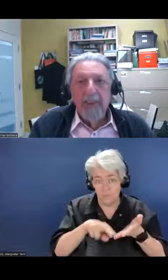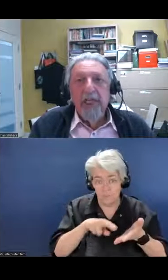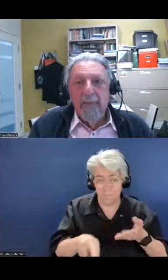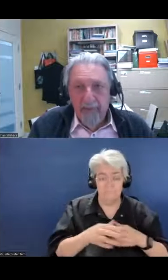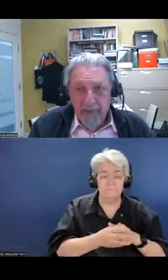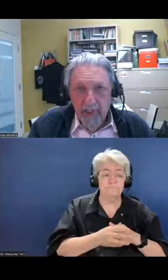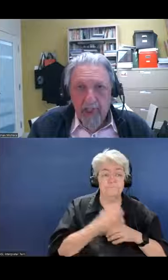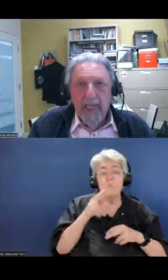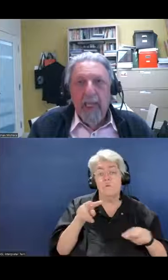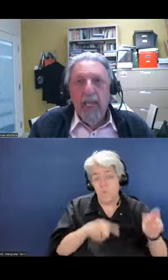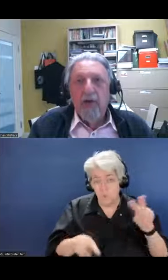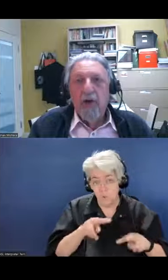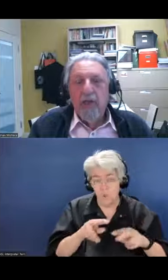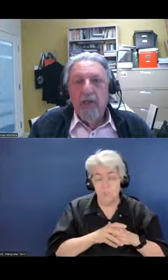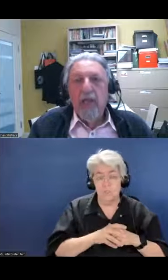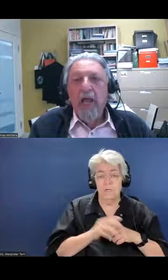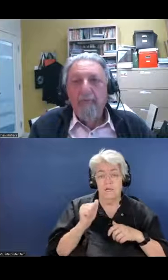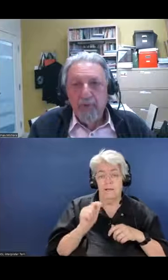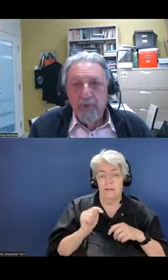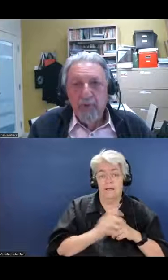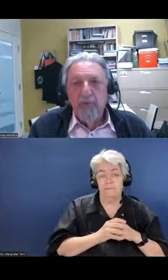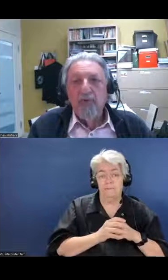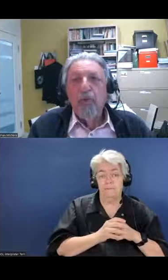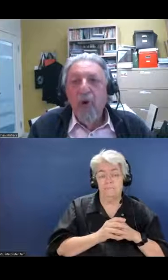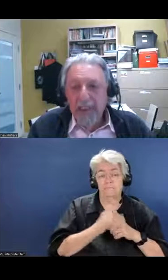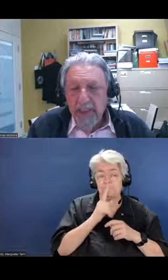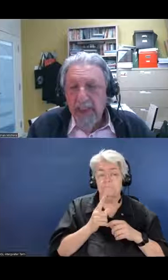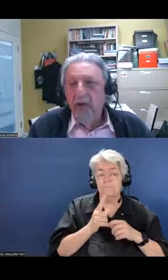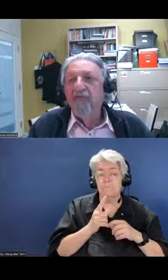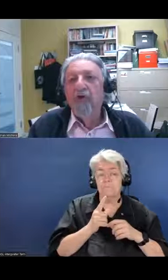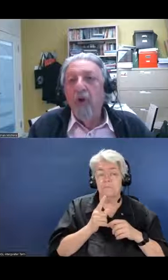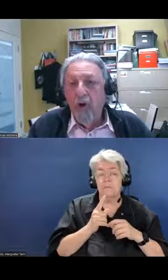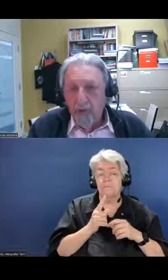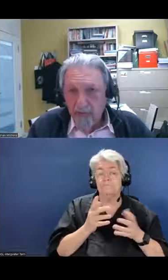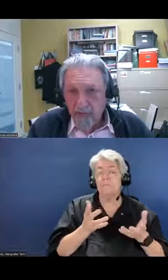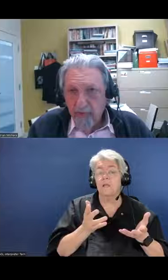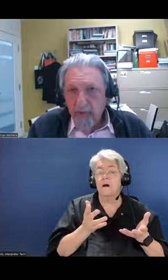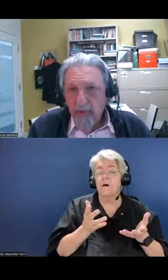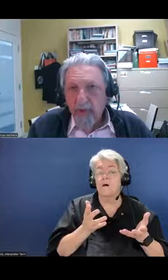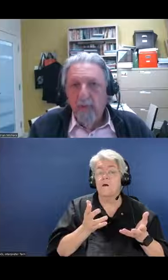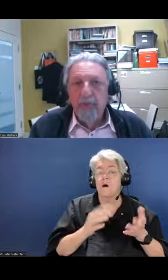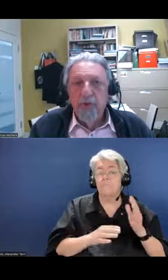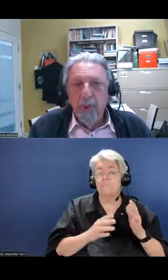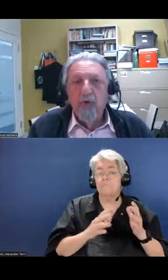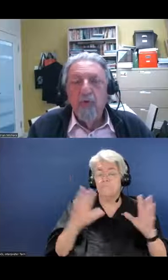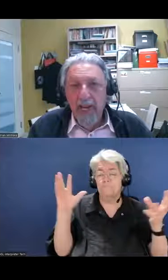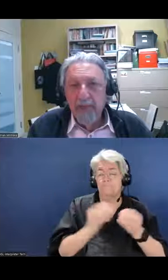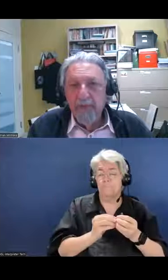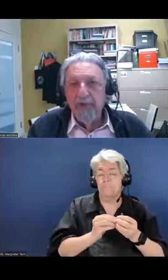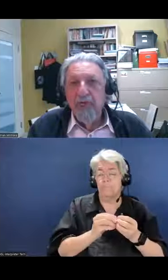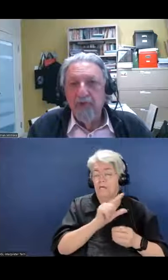looked in depth at up to 20 of the calls. We took